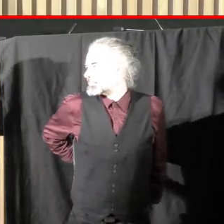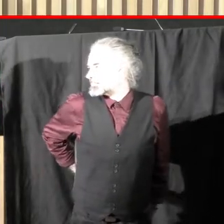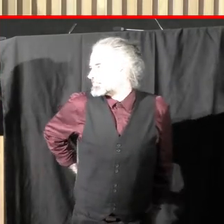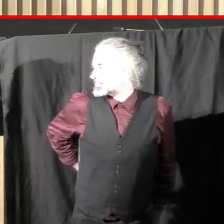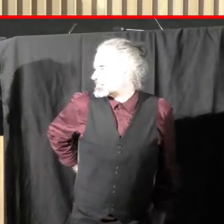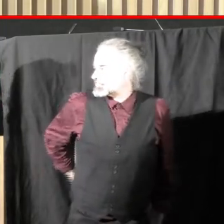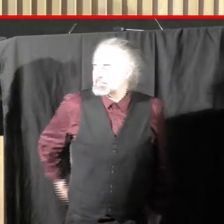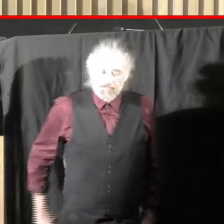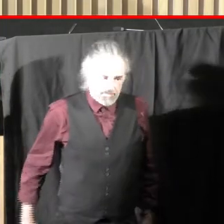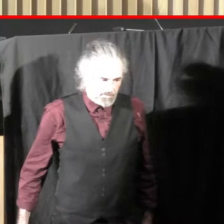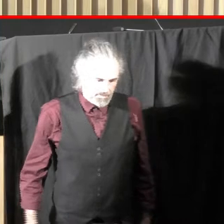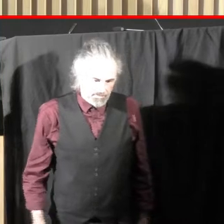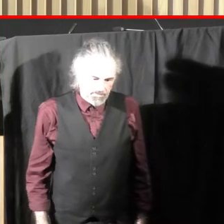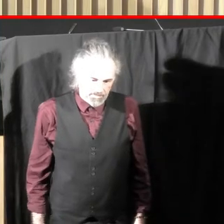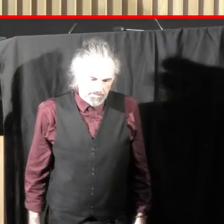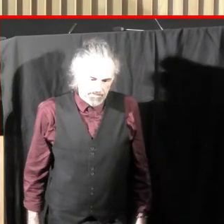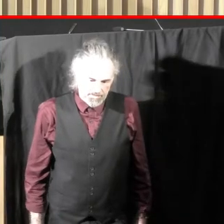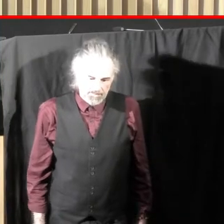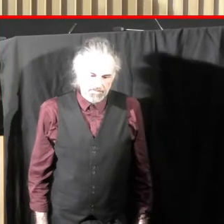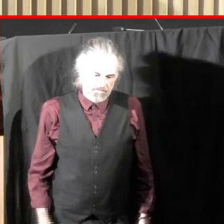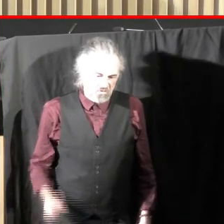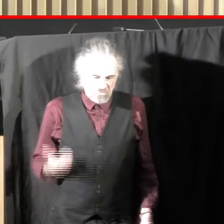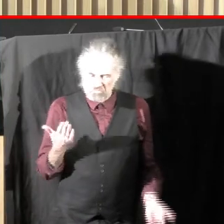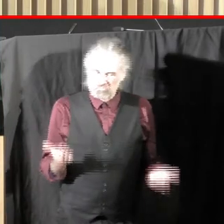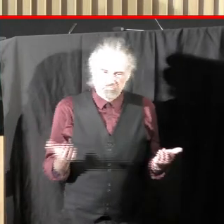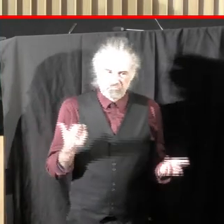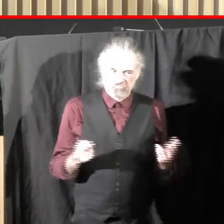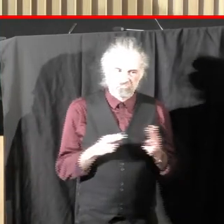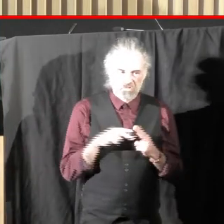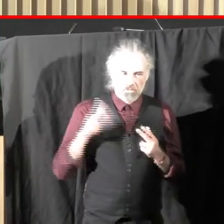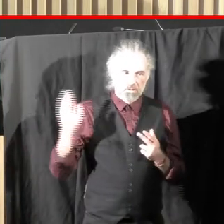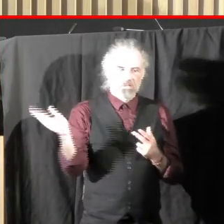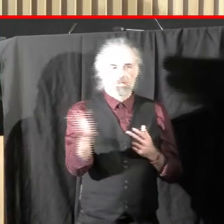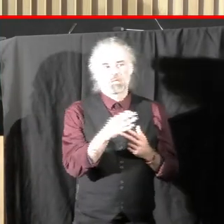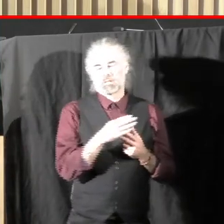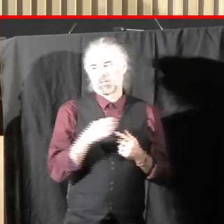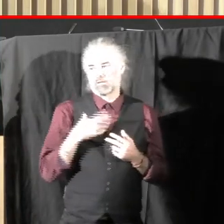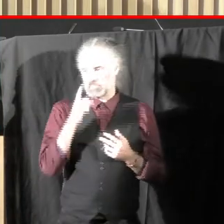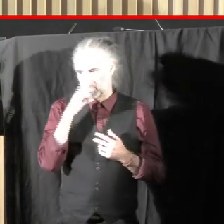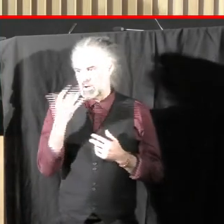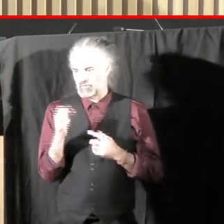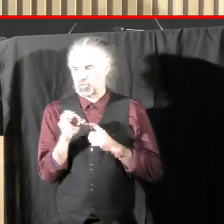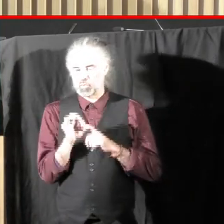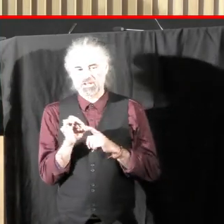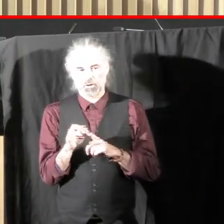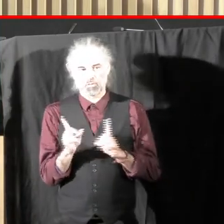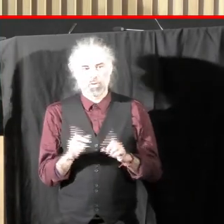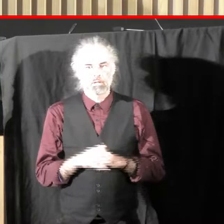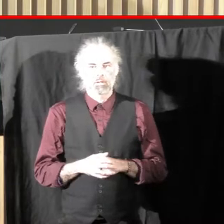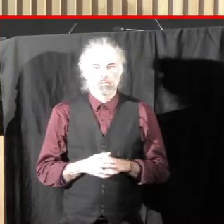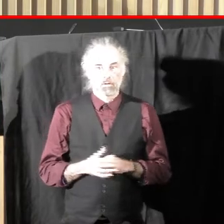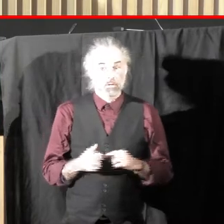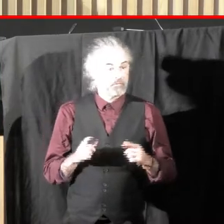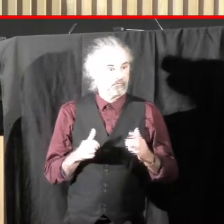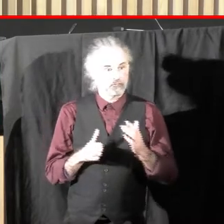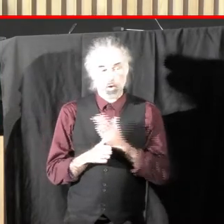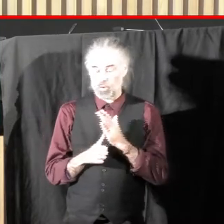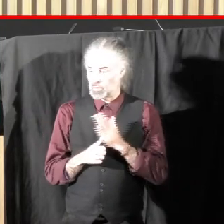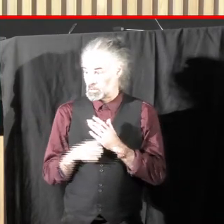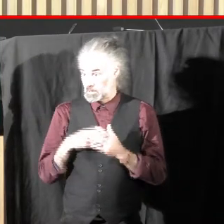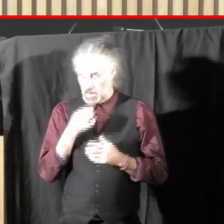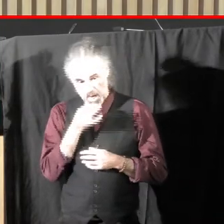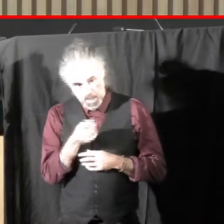So we've got some uncertainty in the town. There are people that have questions for you. The first question I want to ask is, can